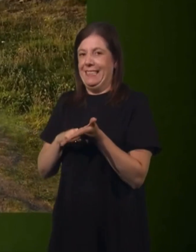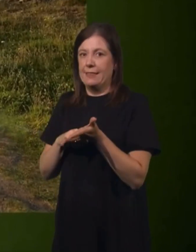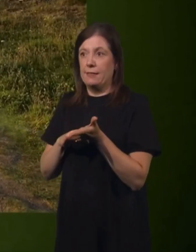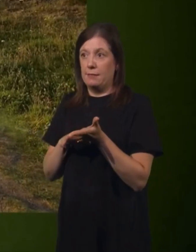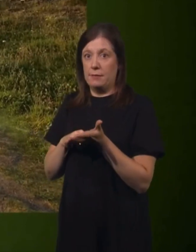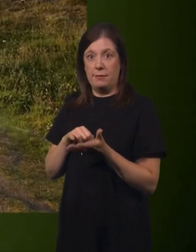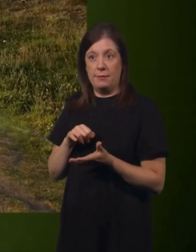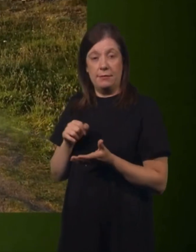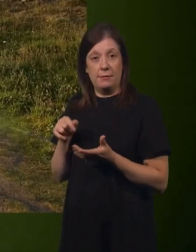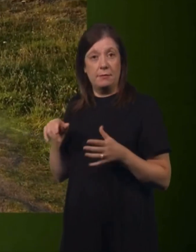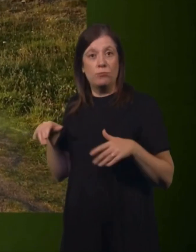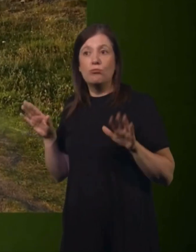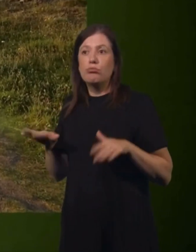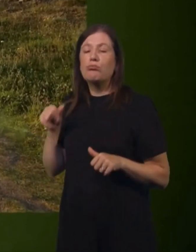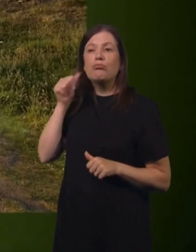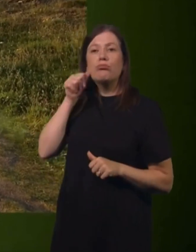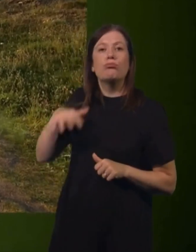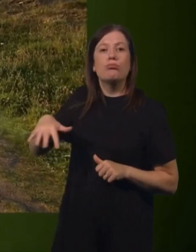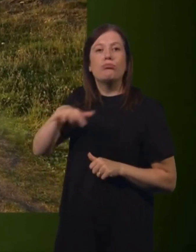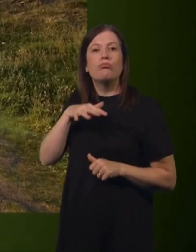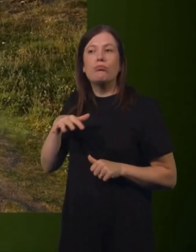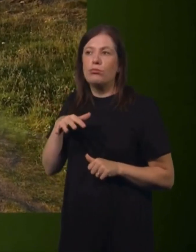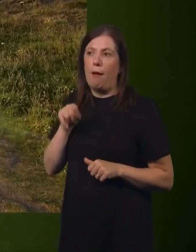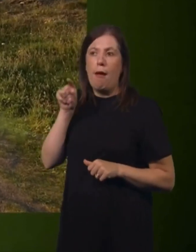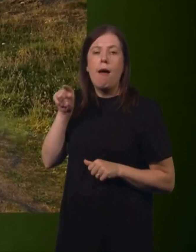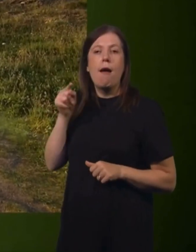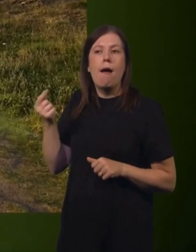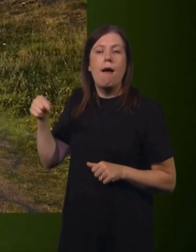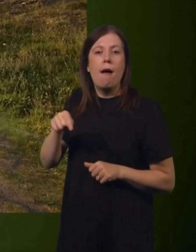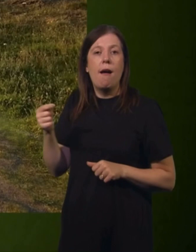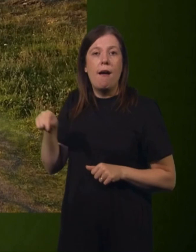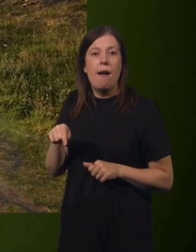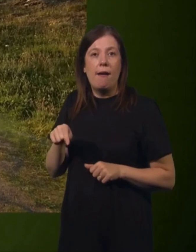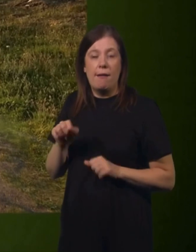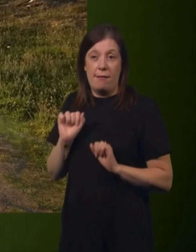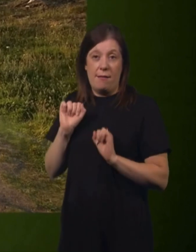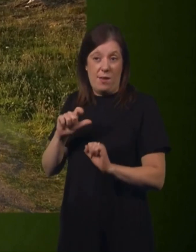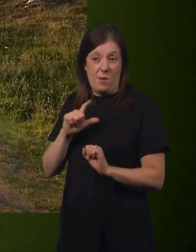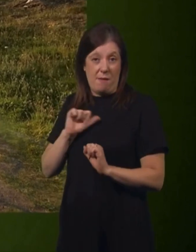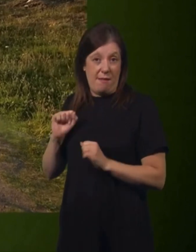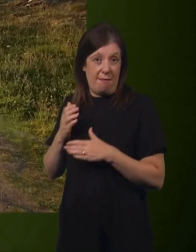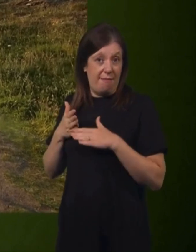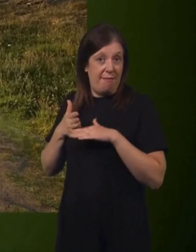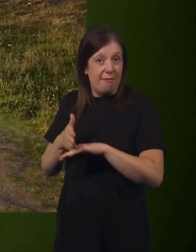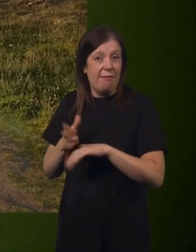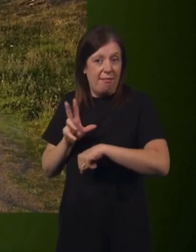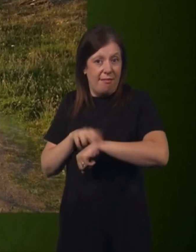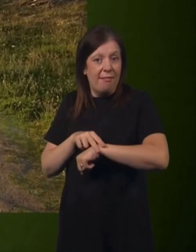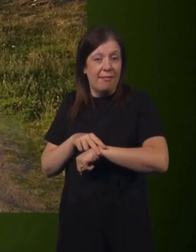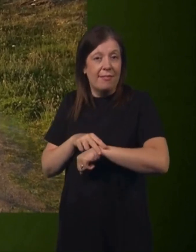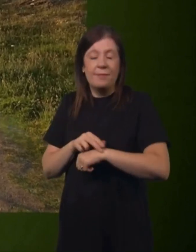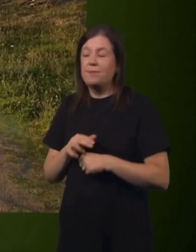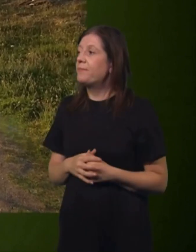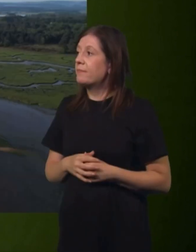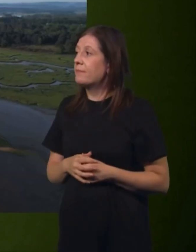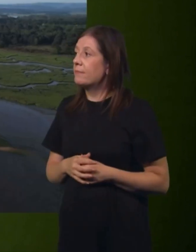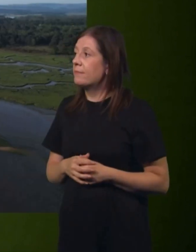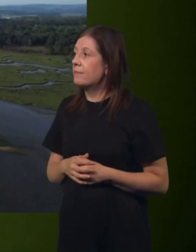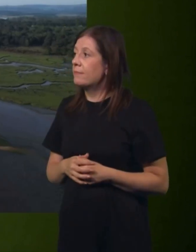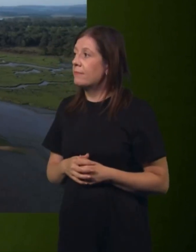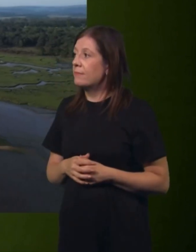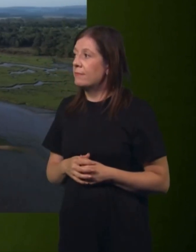also getting to become very familiar with this area. And all of this down to that colouring and work. Megs, who would have thought that this kind of